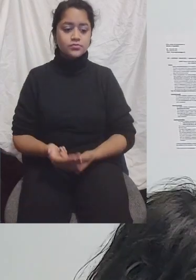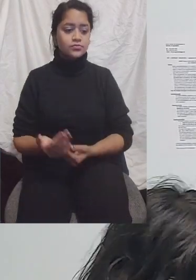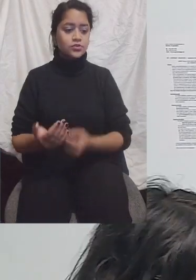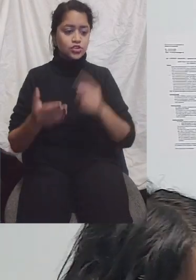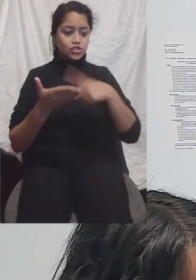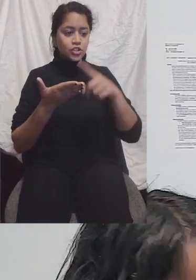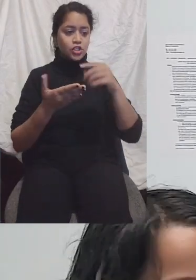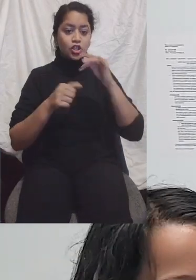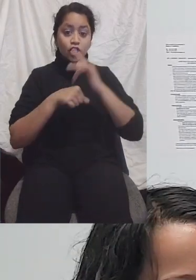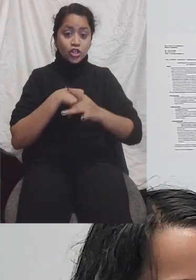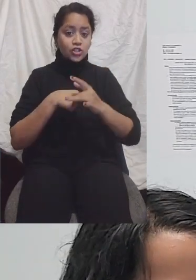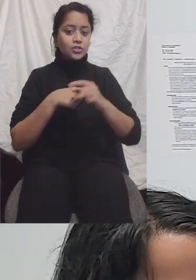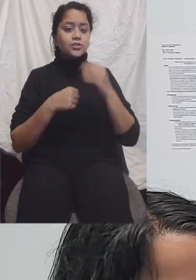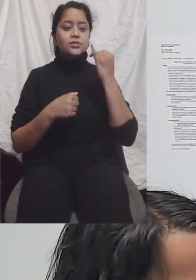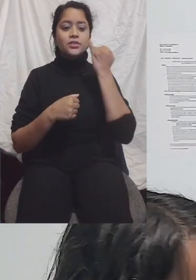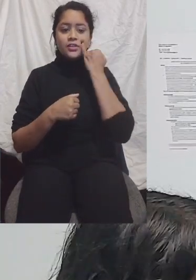that,